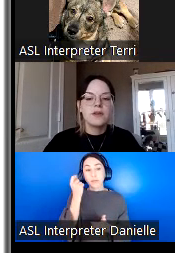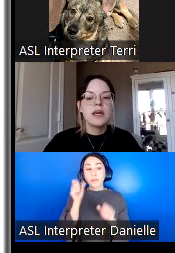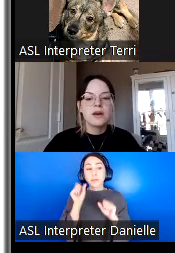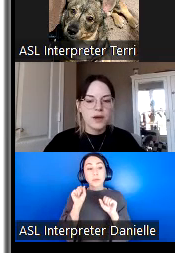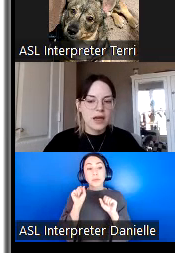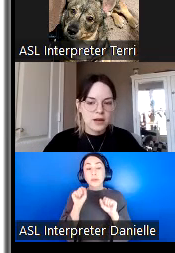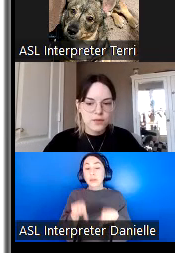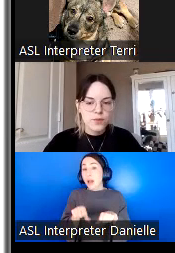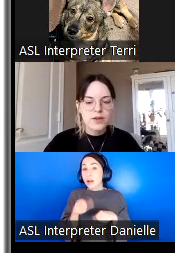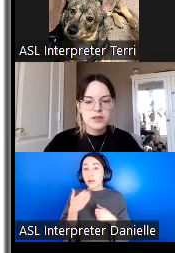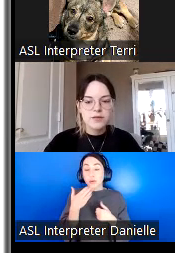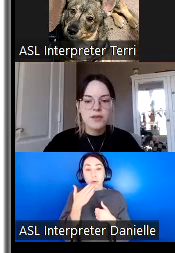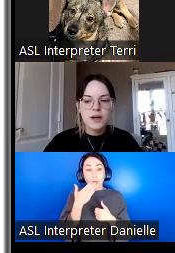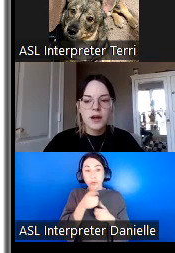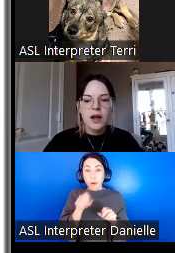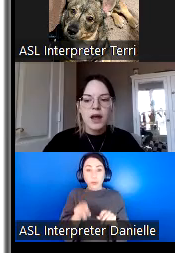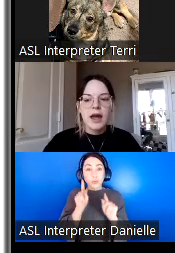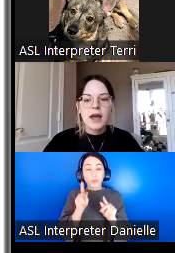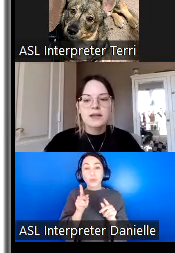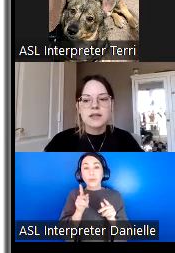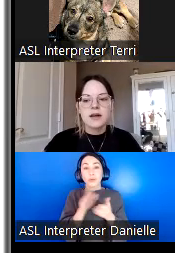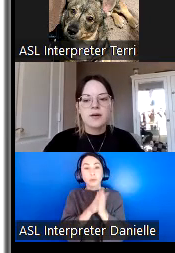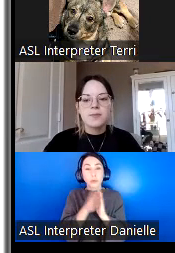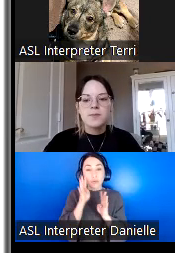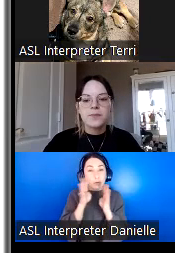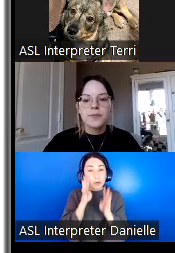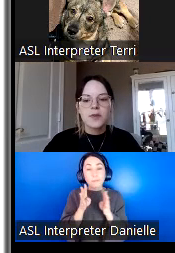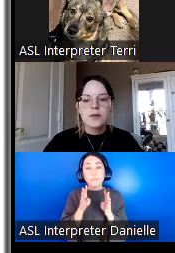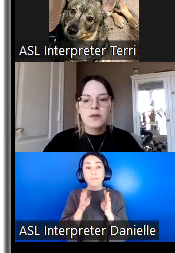to kind of get creative with a survivor and